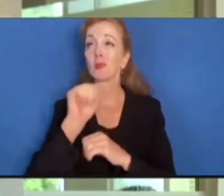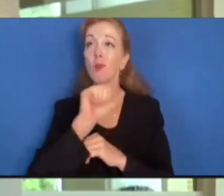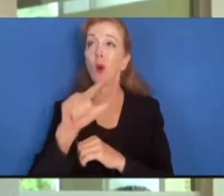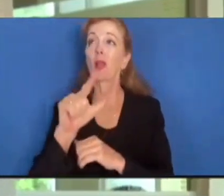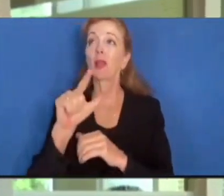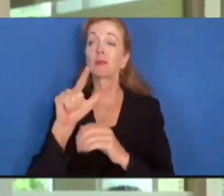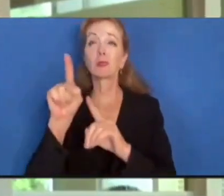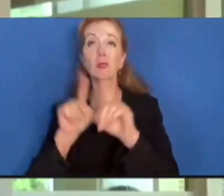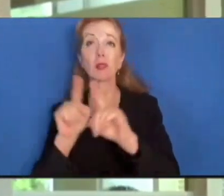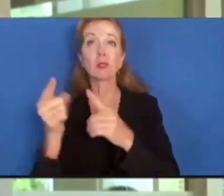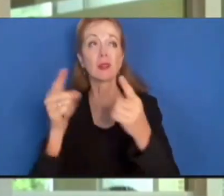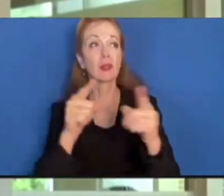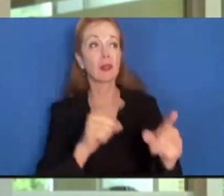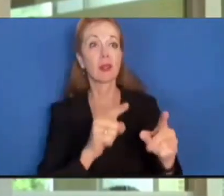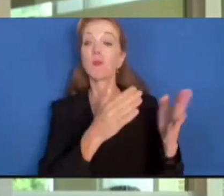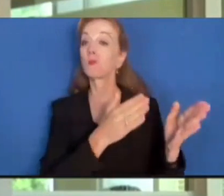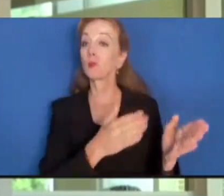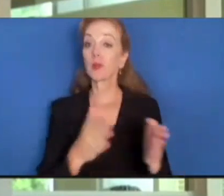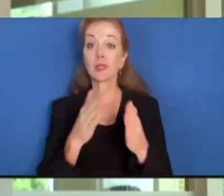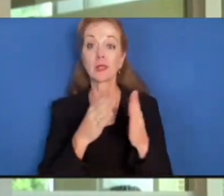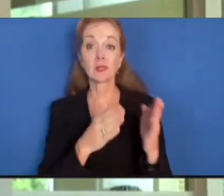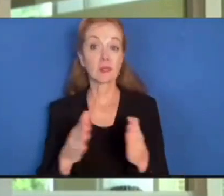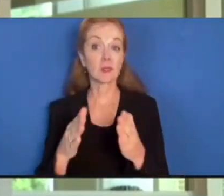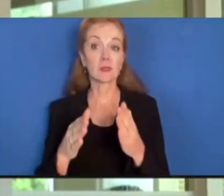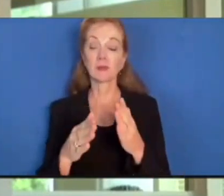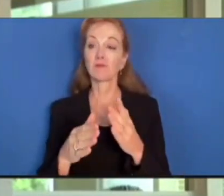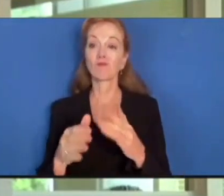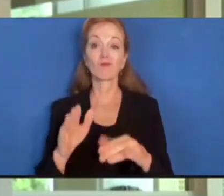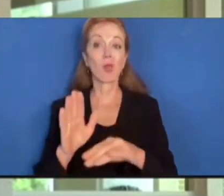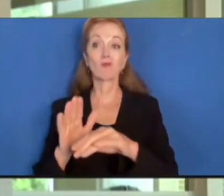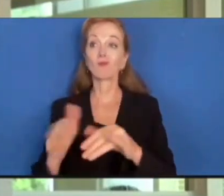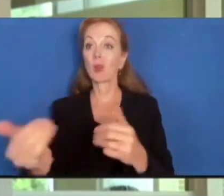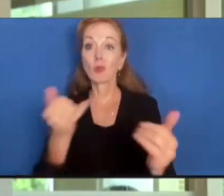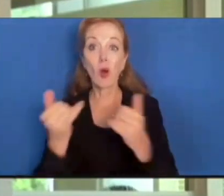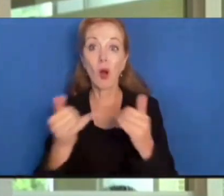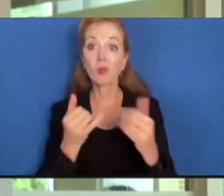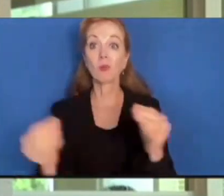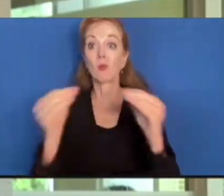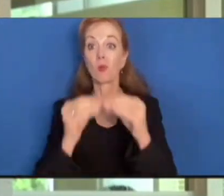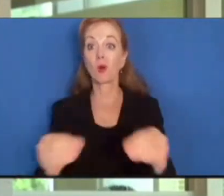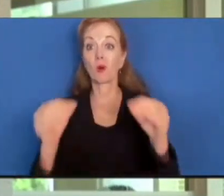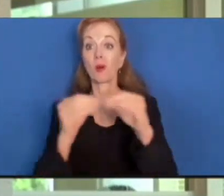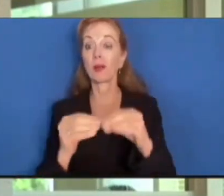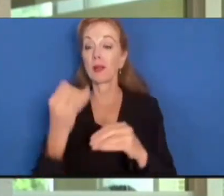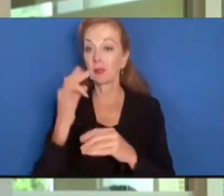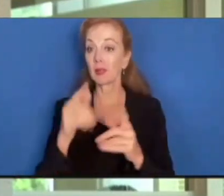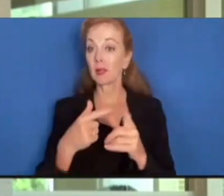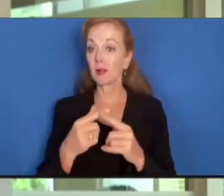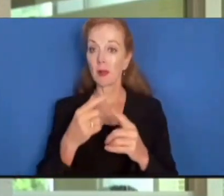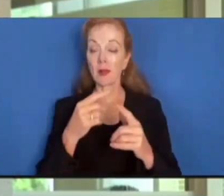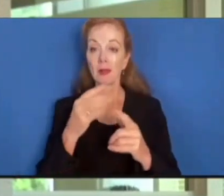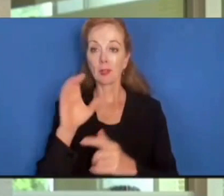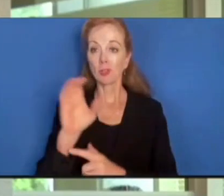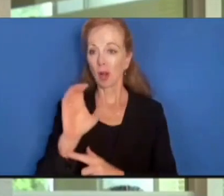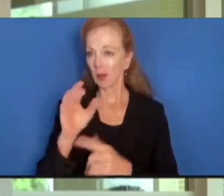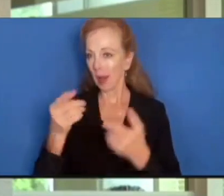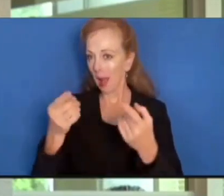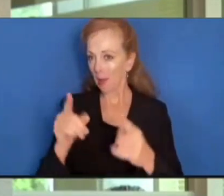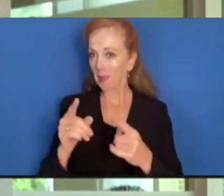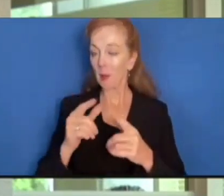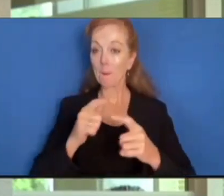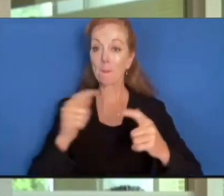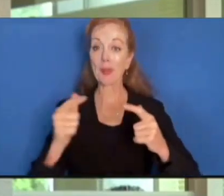our calls for those have gone up. So now, generally, if Charlotte does see a larger event, we're averaging in excess of